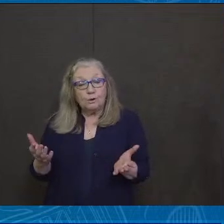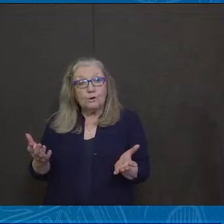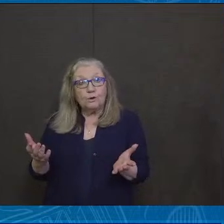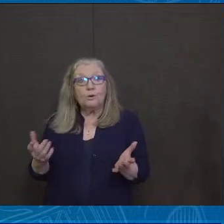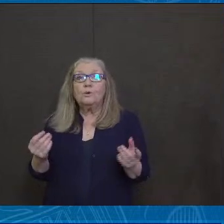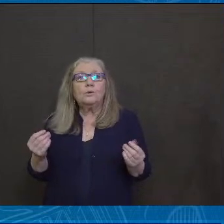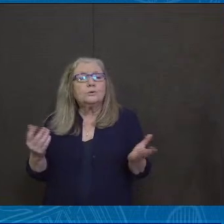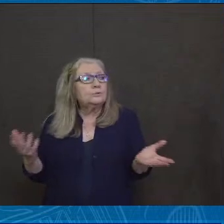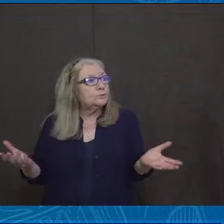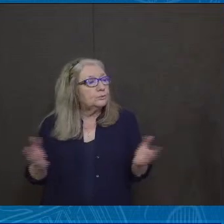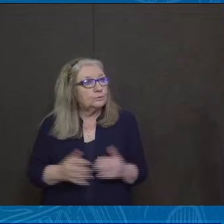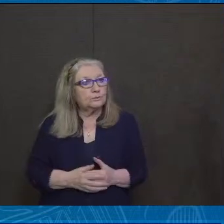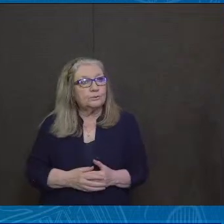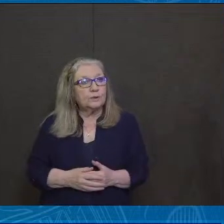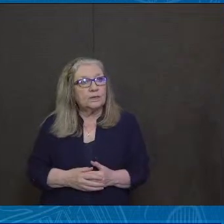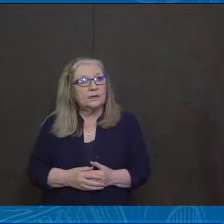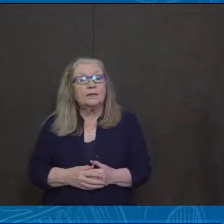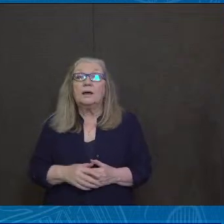this